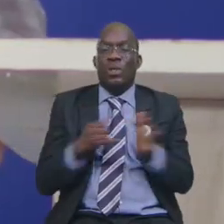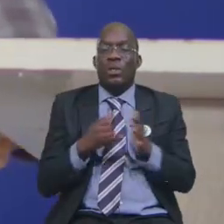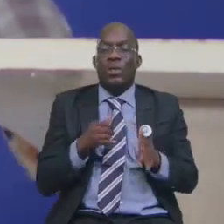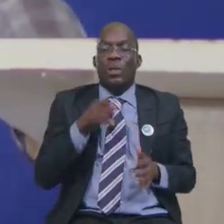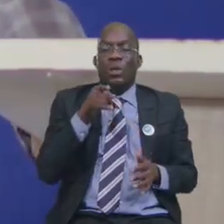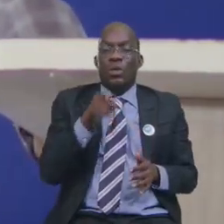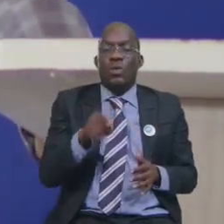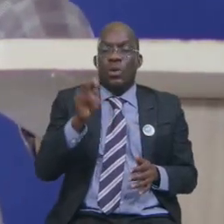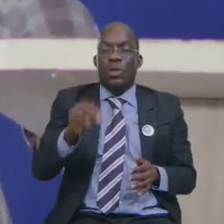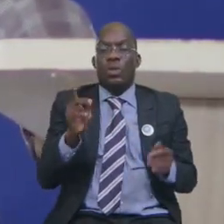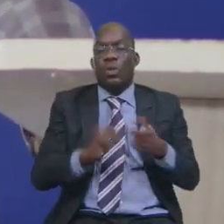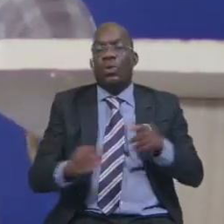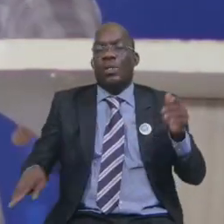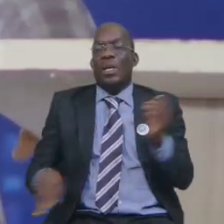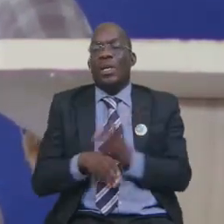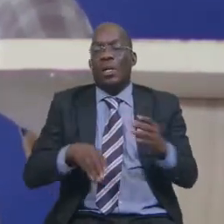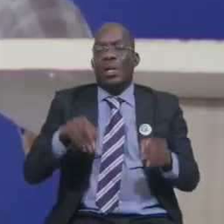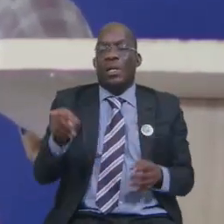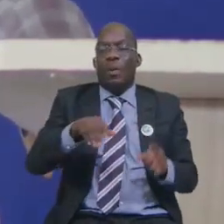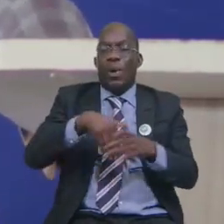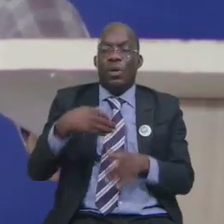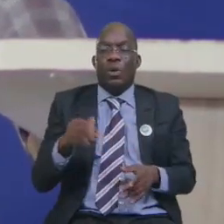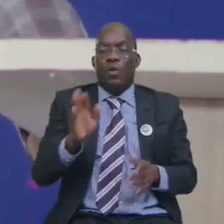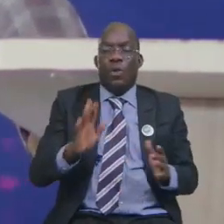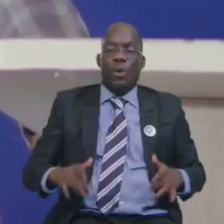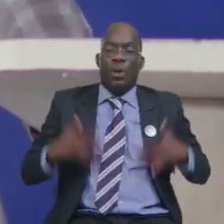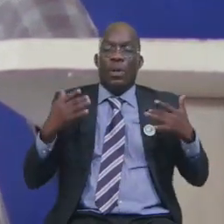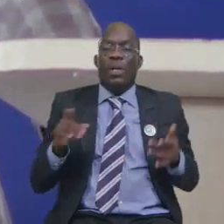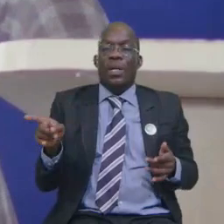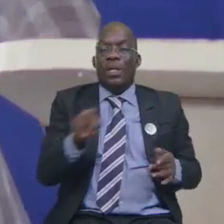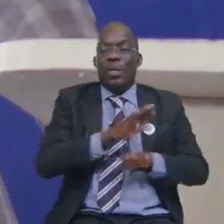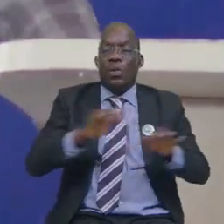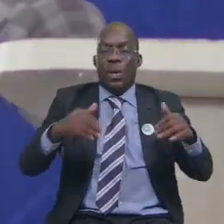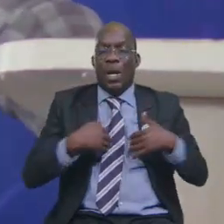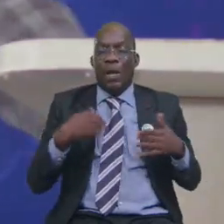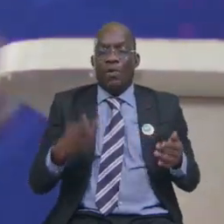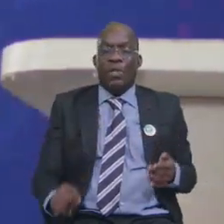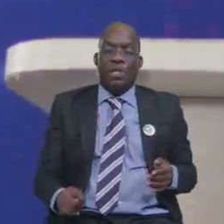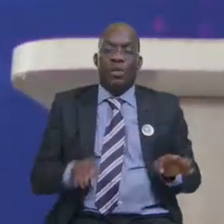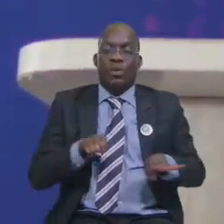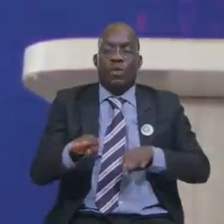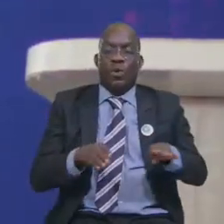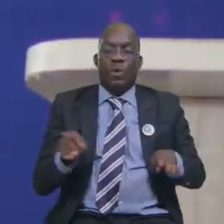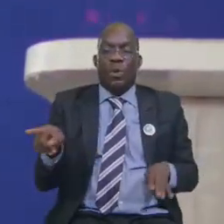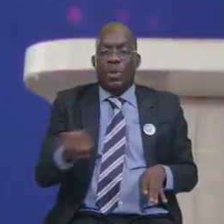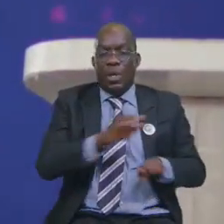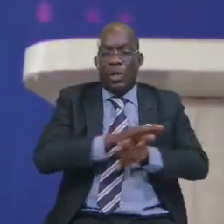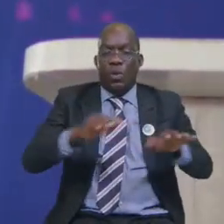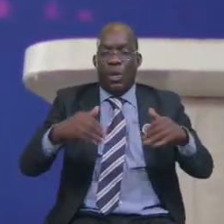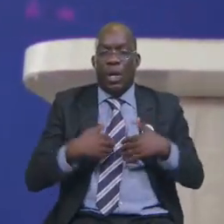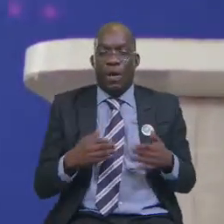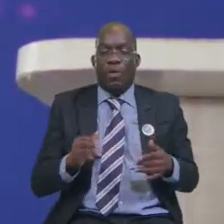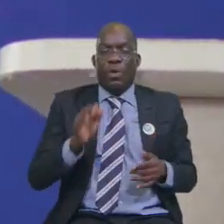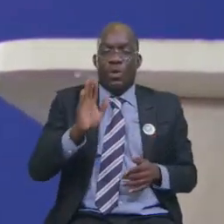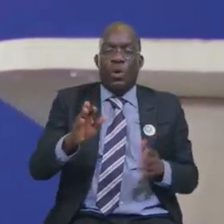life. Loafers, the people, they don't have your complexion. They don't have your own